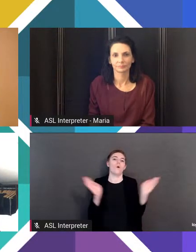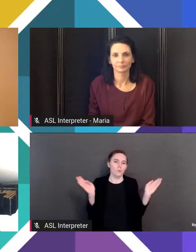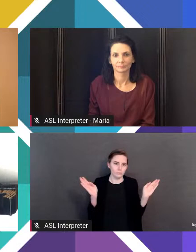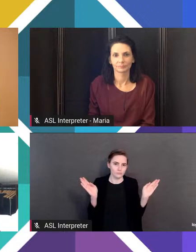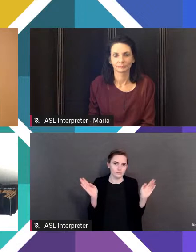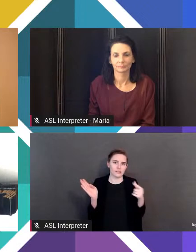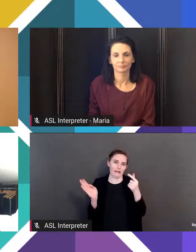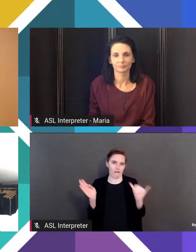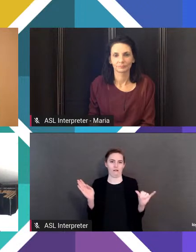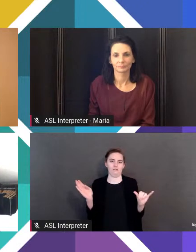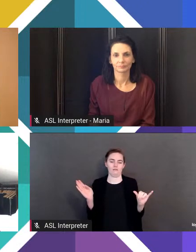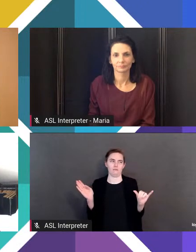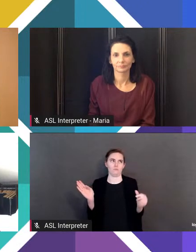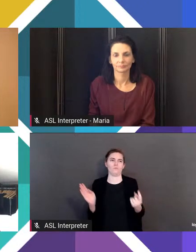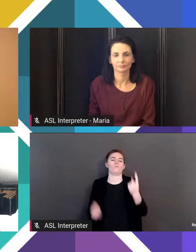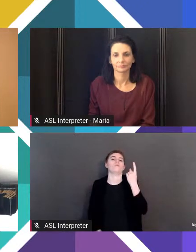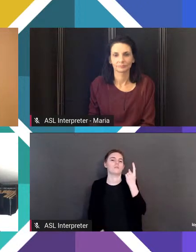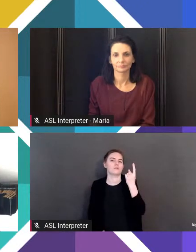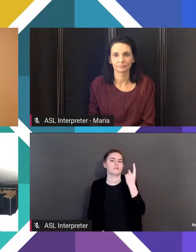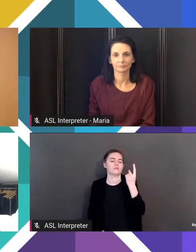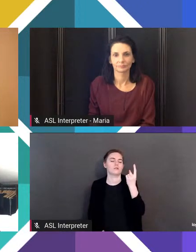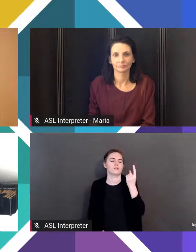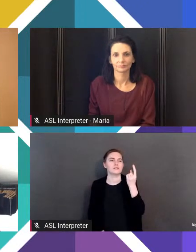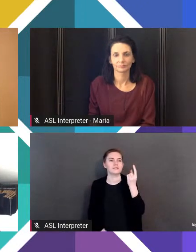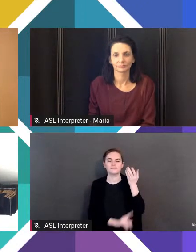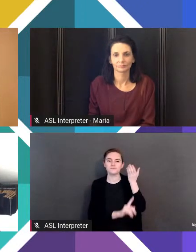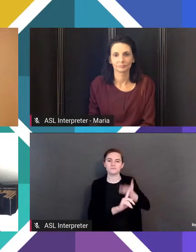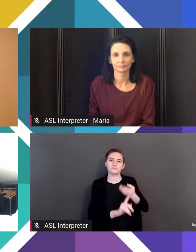And he was